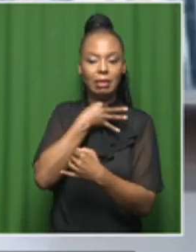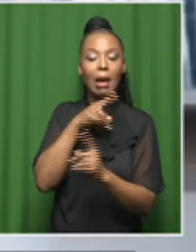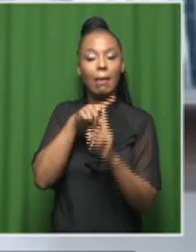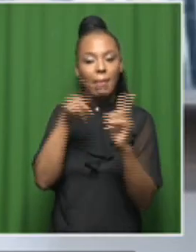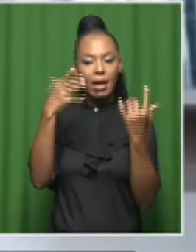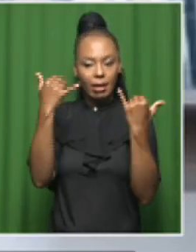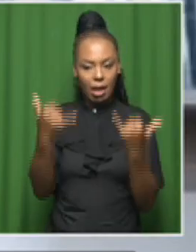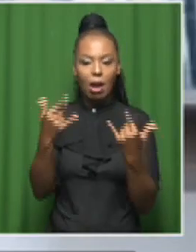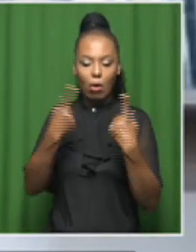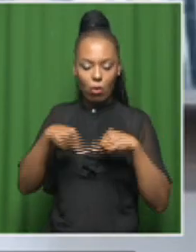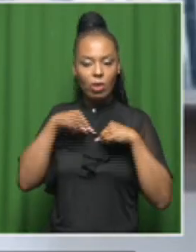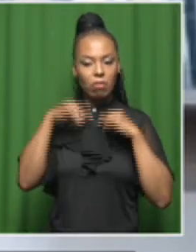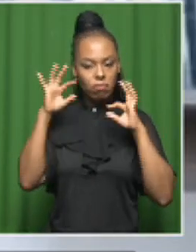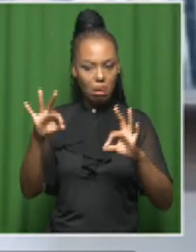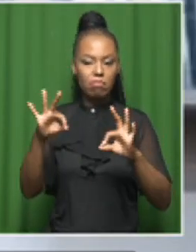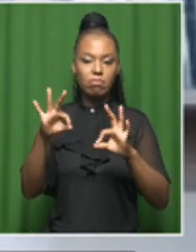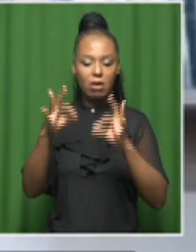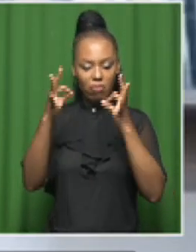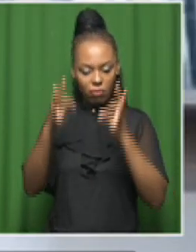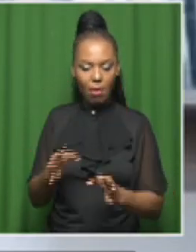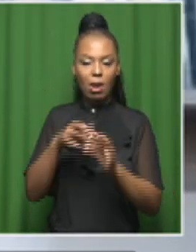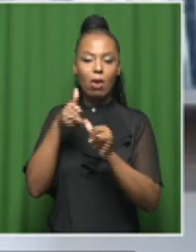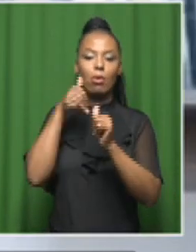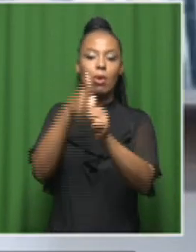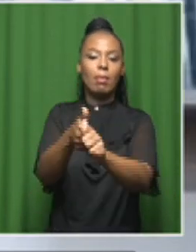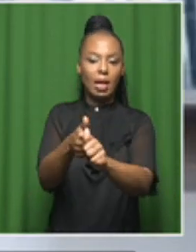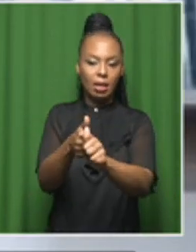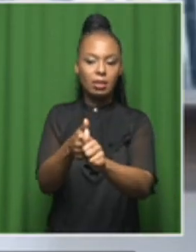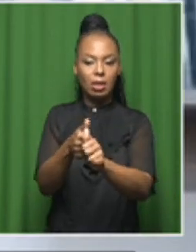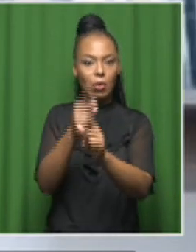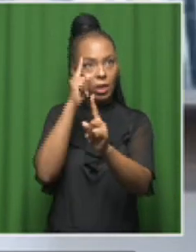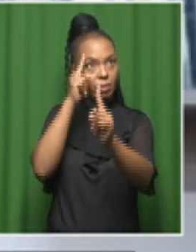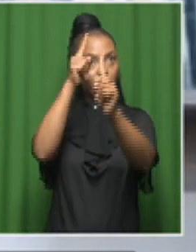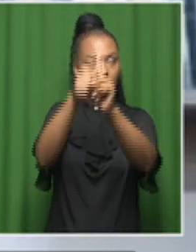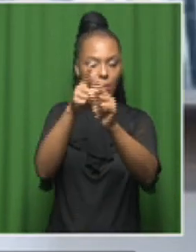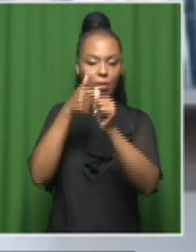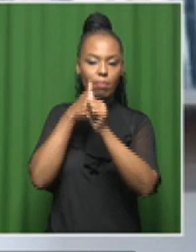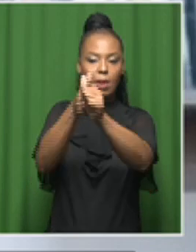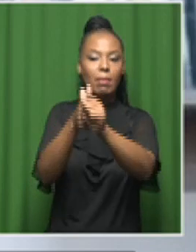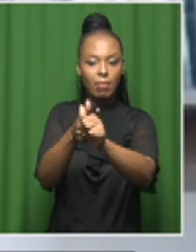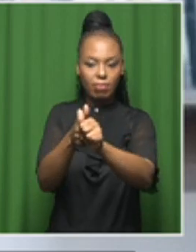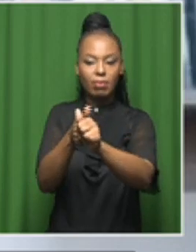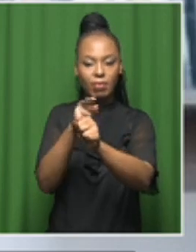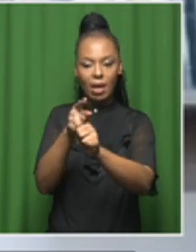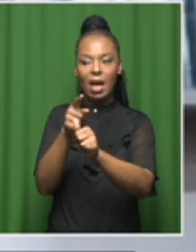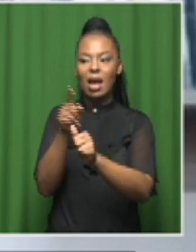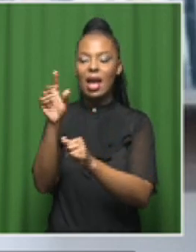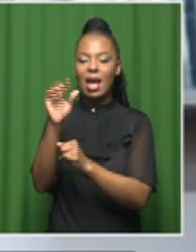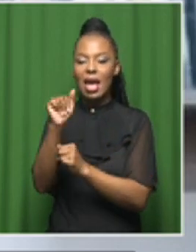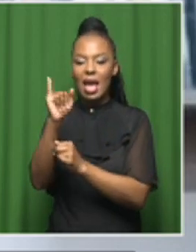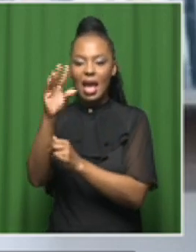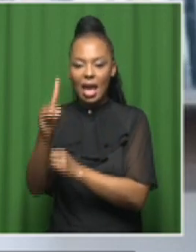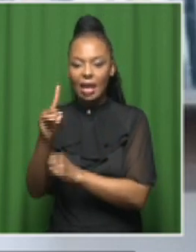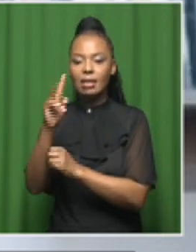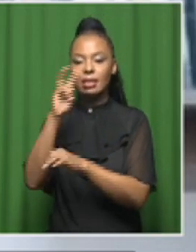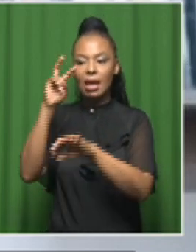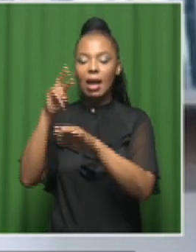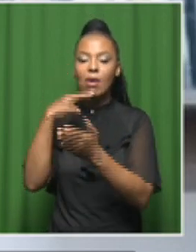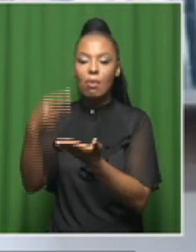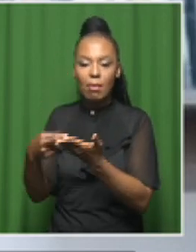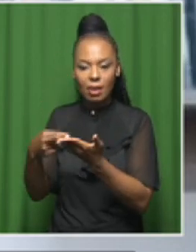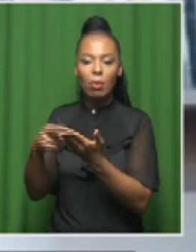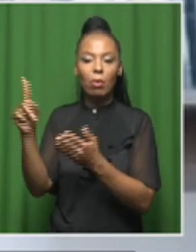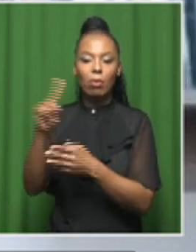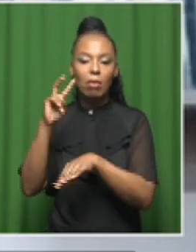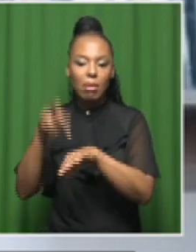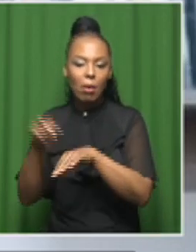partially compliant. Our strive is to be fully compliant with recommendation 8. That will also assist us to contribute to